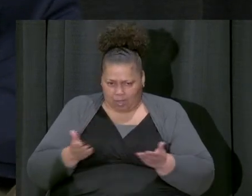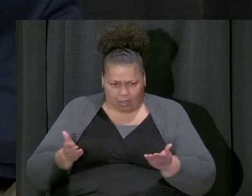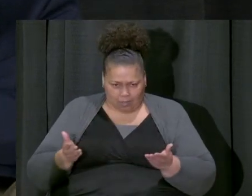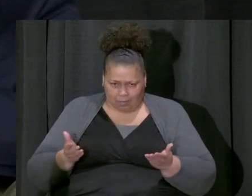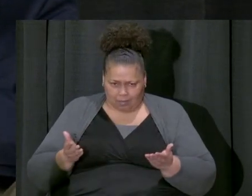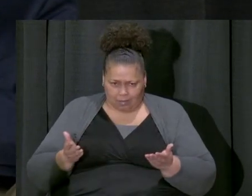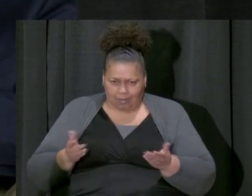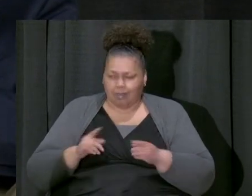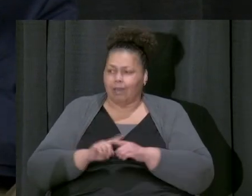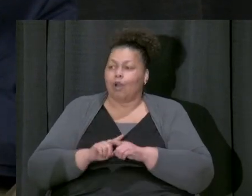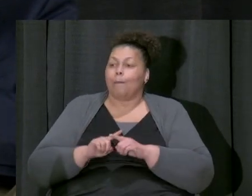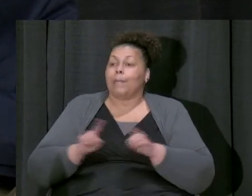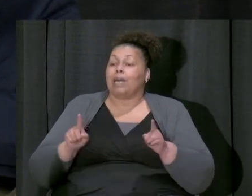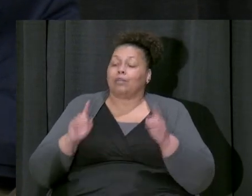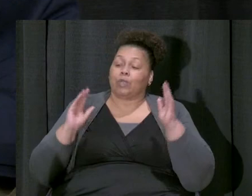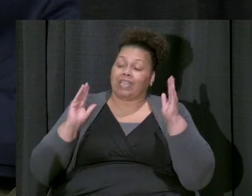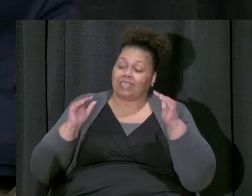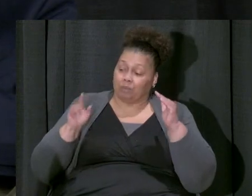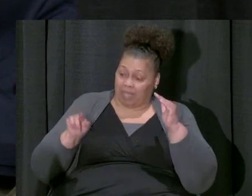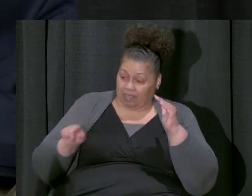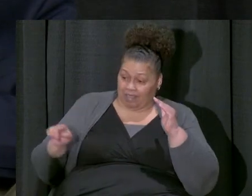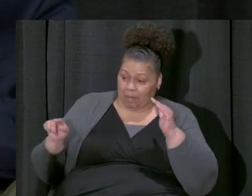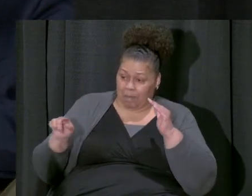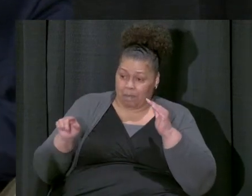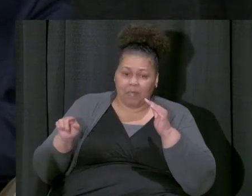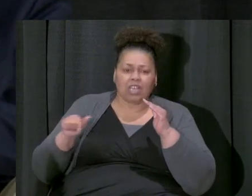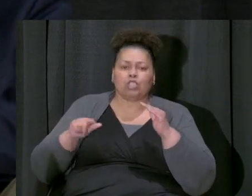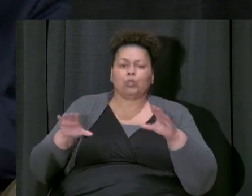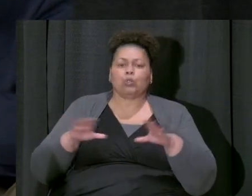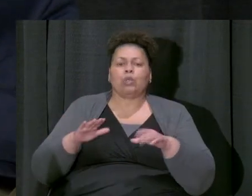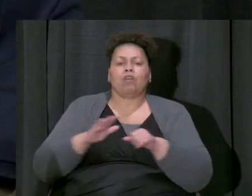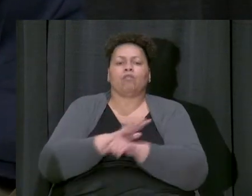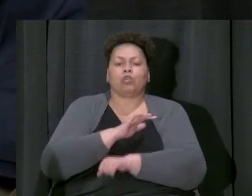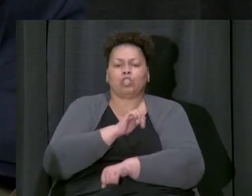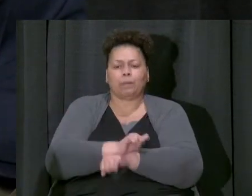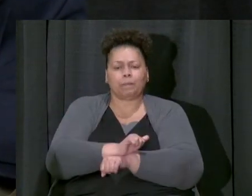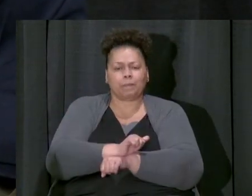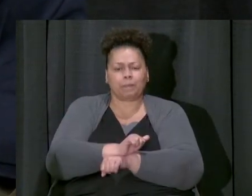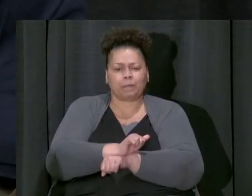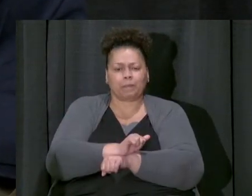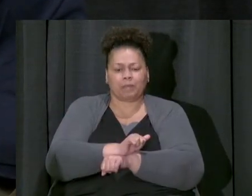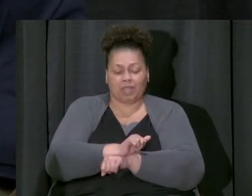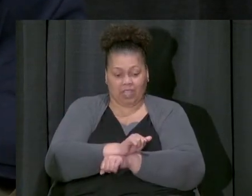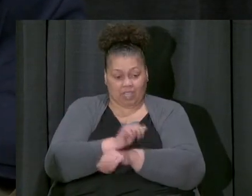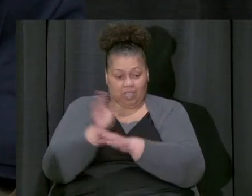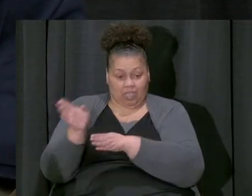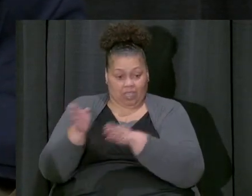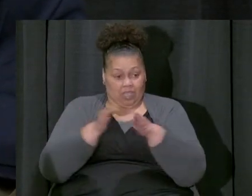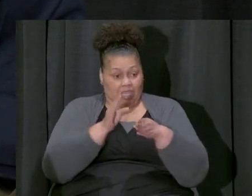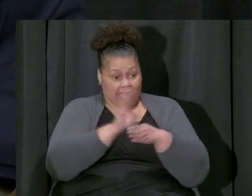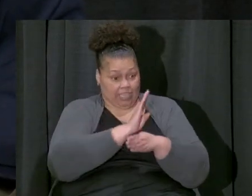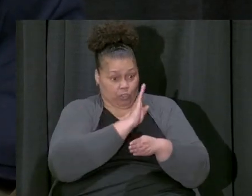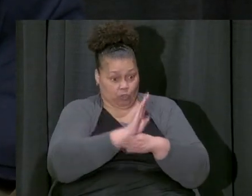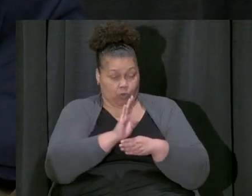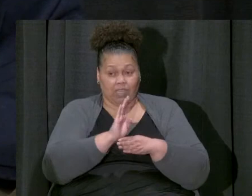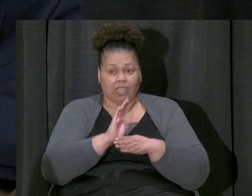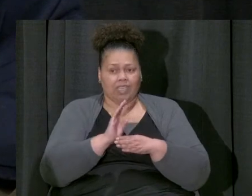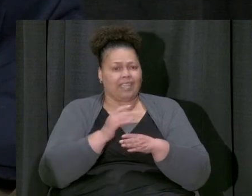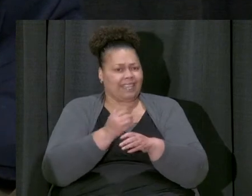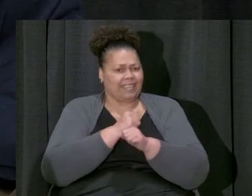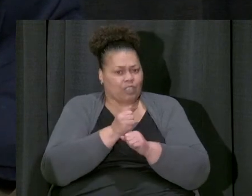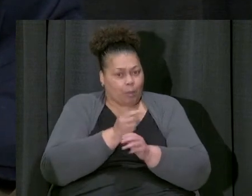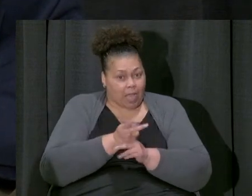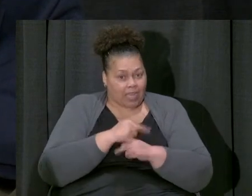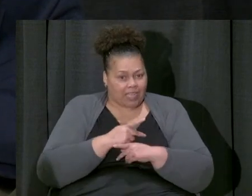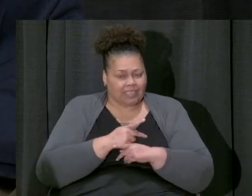But we expect them to do the whole job. Now, industry takes products that you can make money off of and